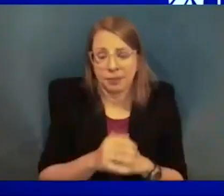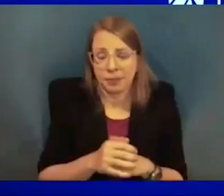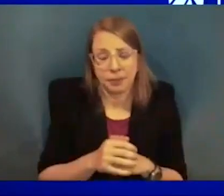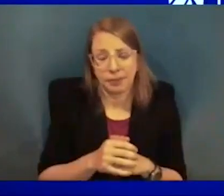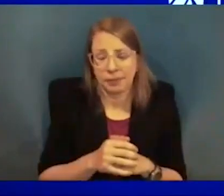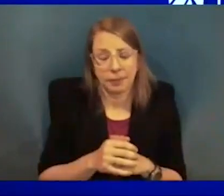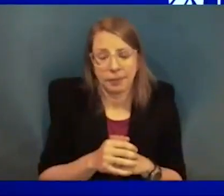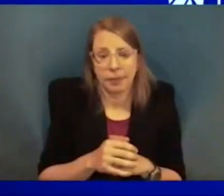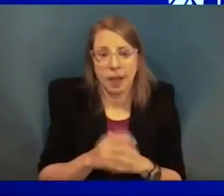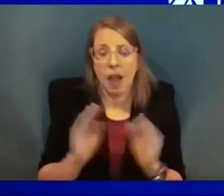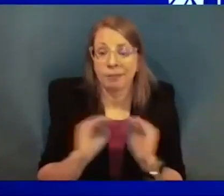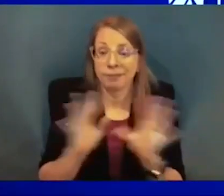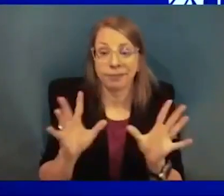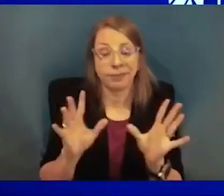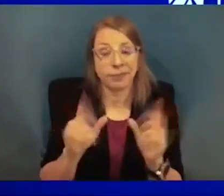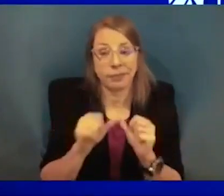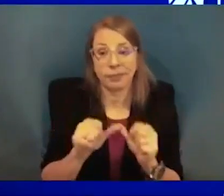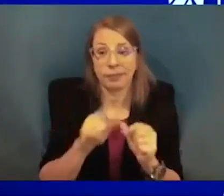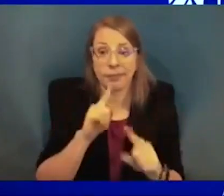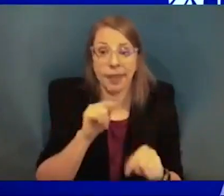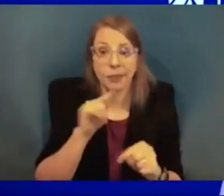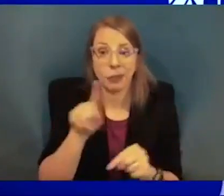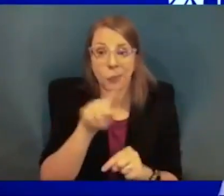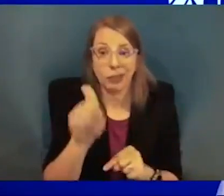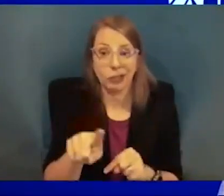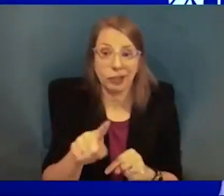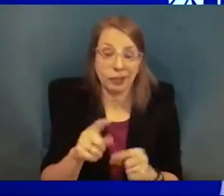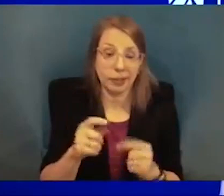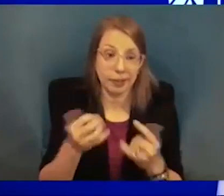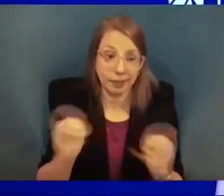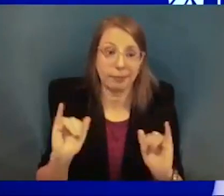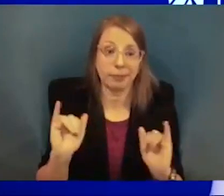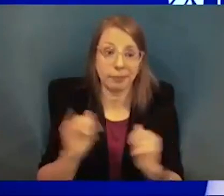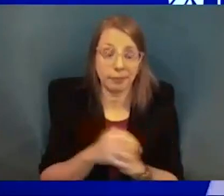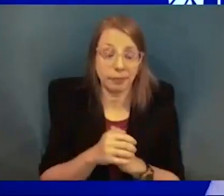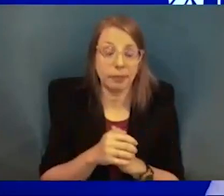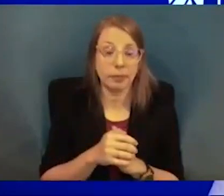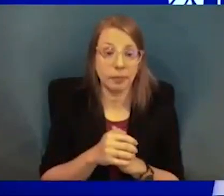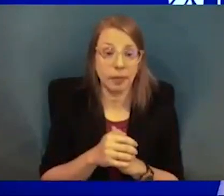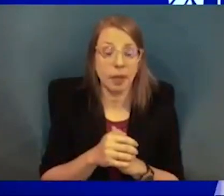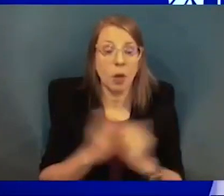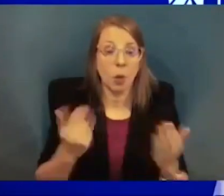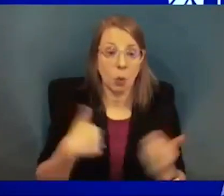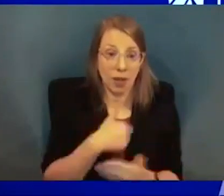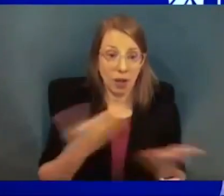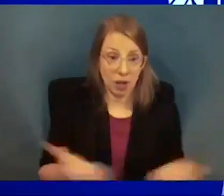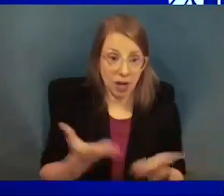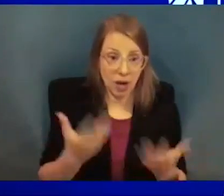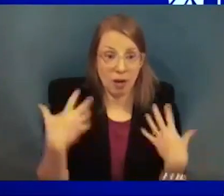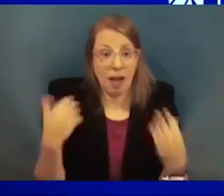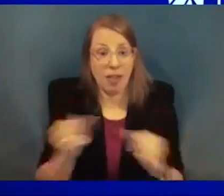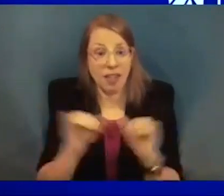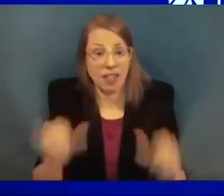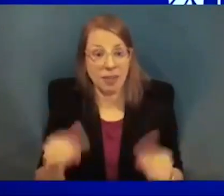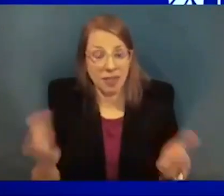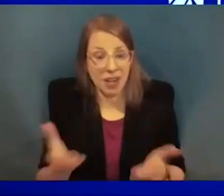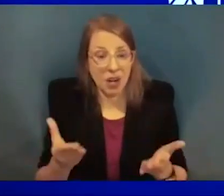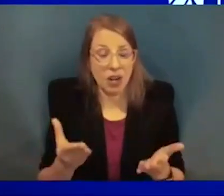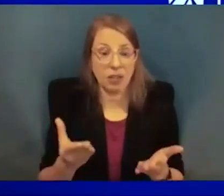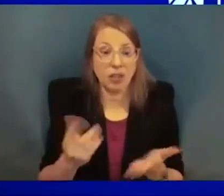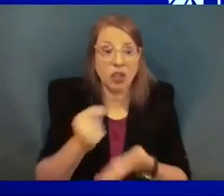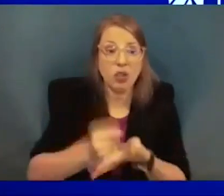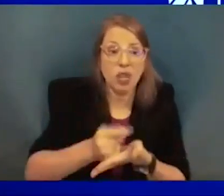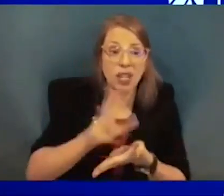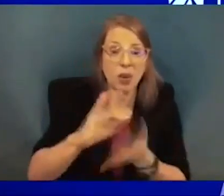have to continue to answer these questions. We are here, the health system is here to treat you, to treat your loved ones, to get you back out